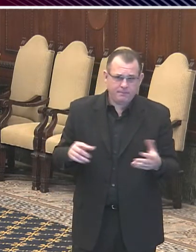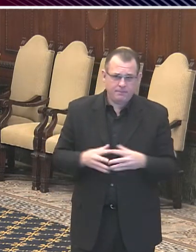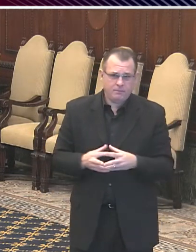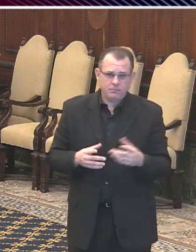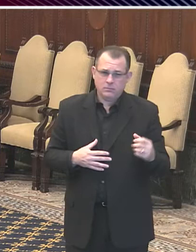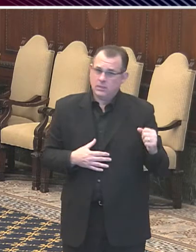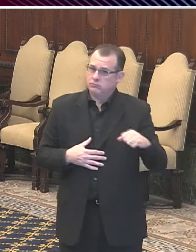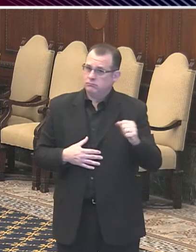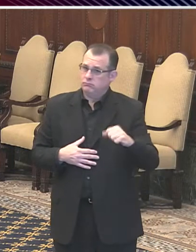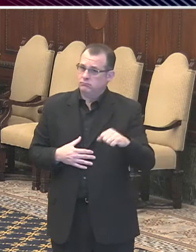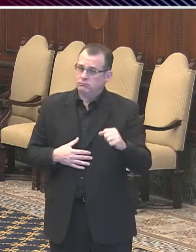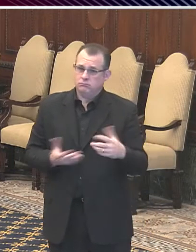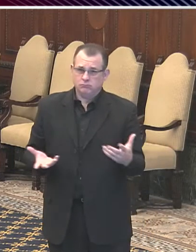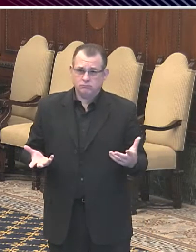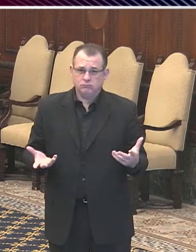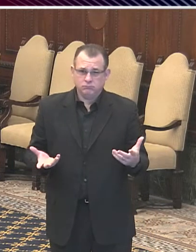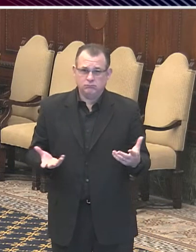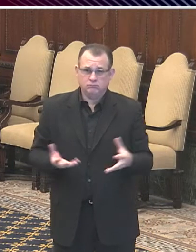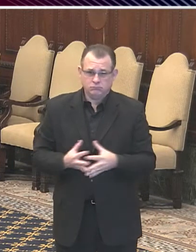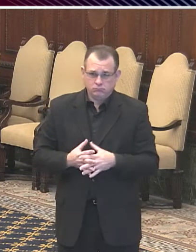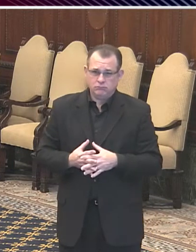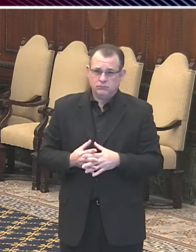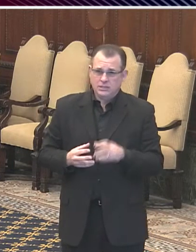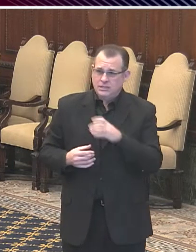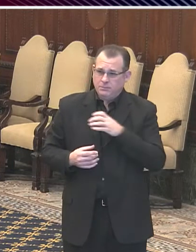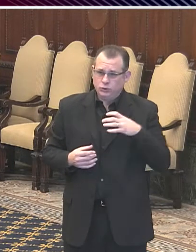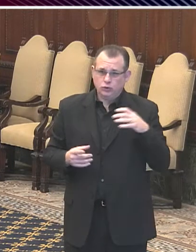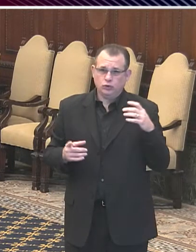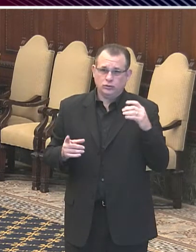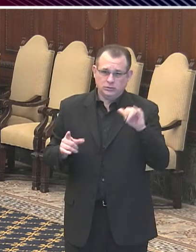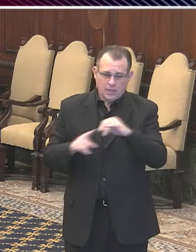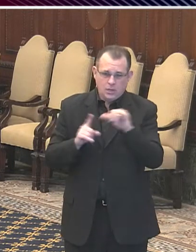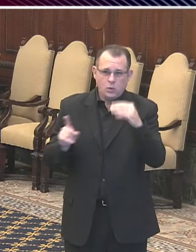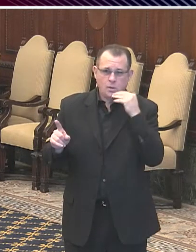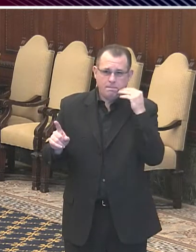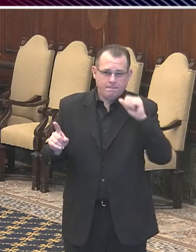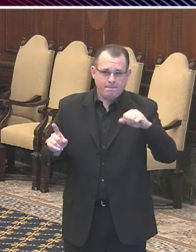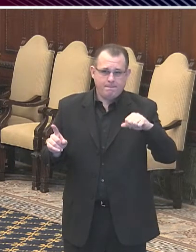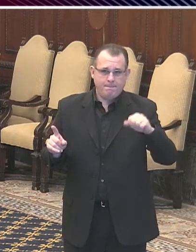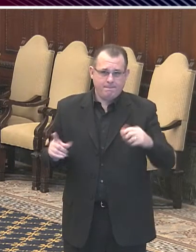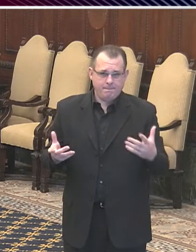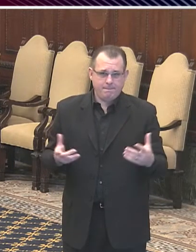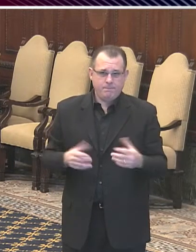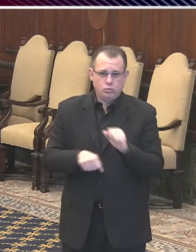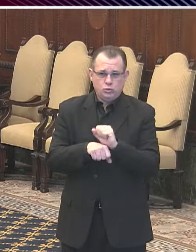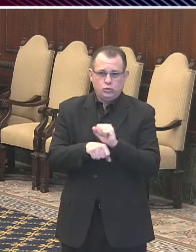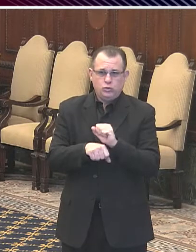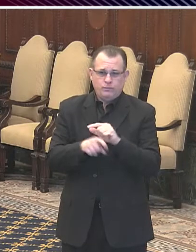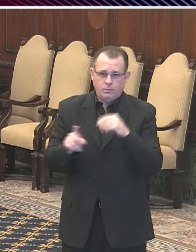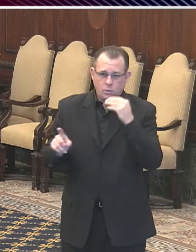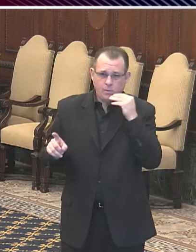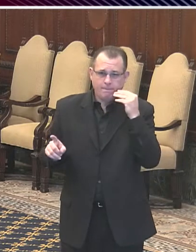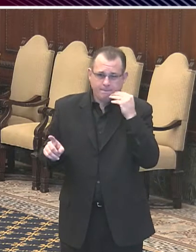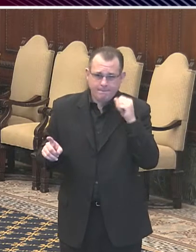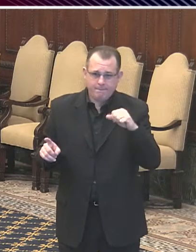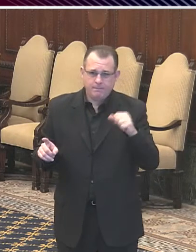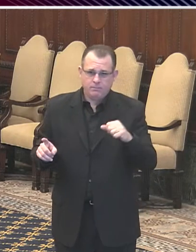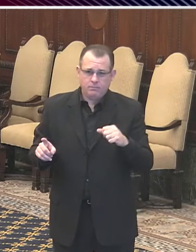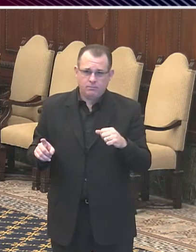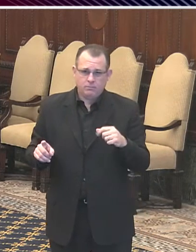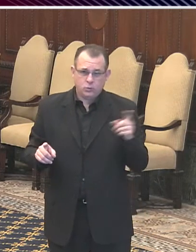Yes, I believe the police commissioner is working from home at this point. Okay, and do you believe that's the